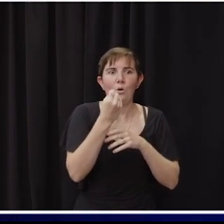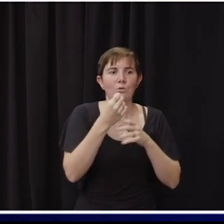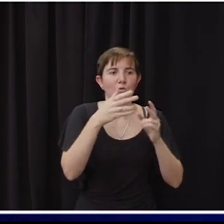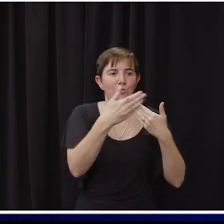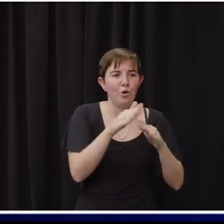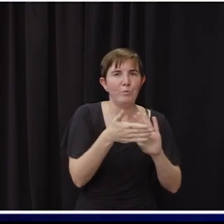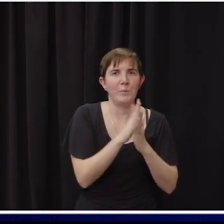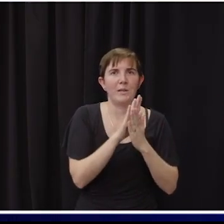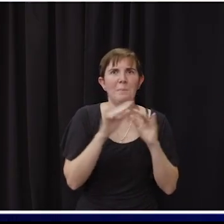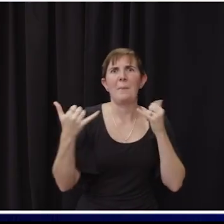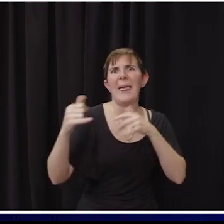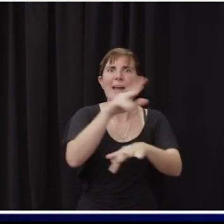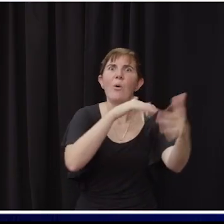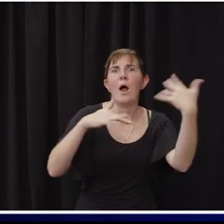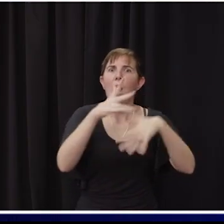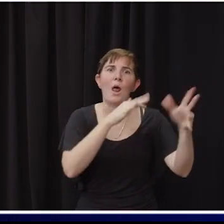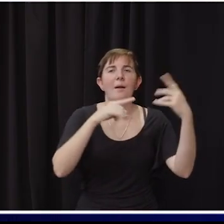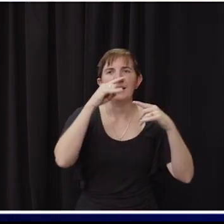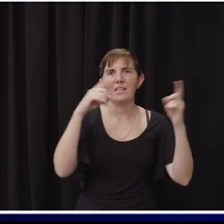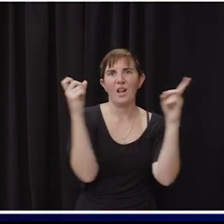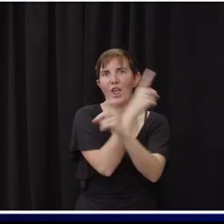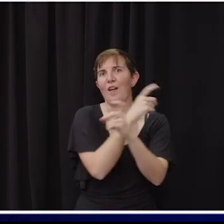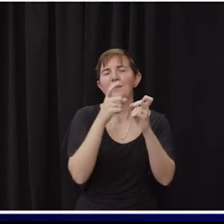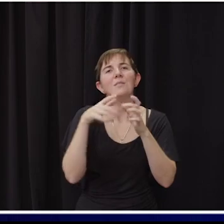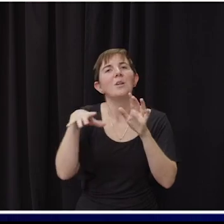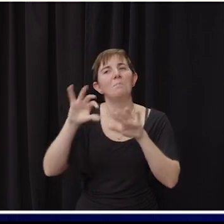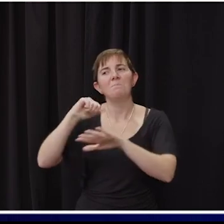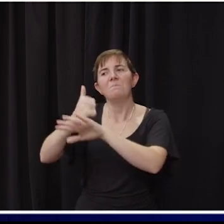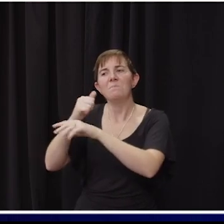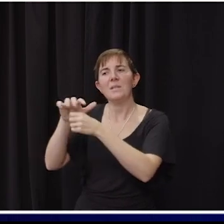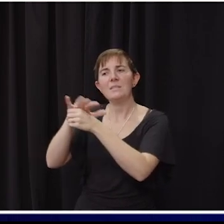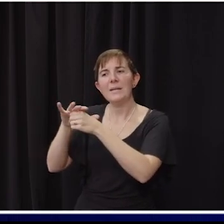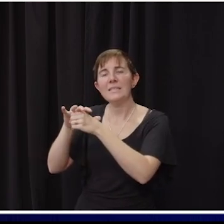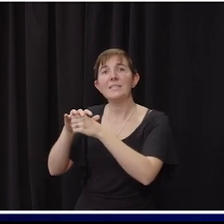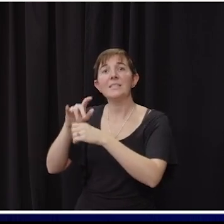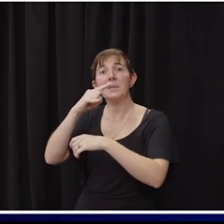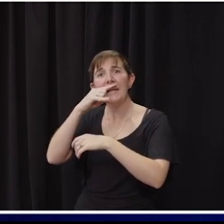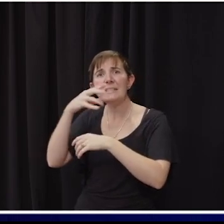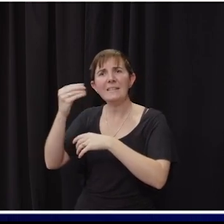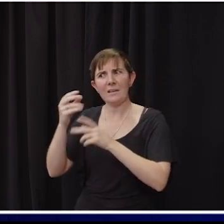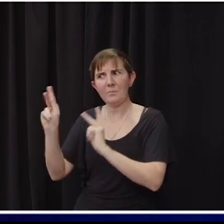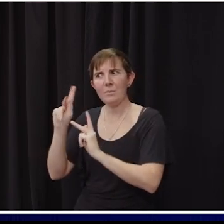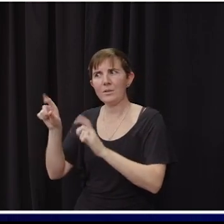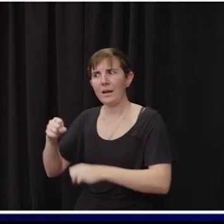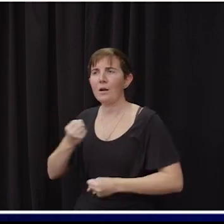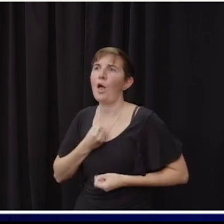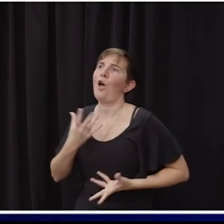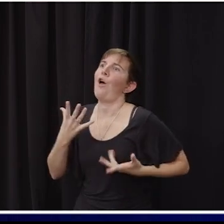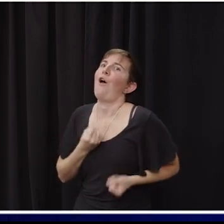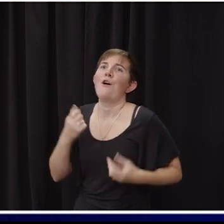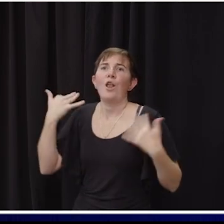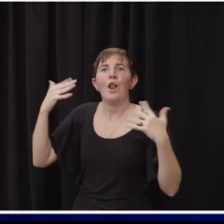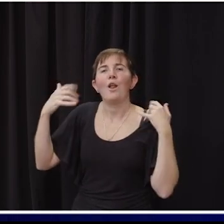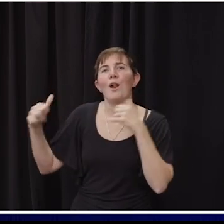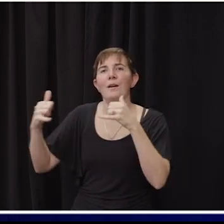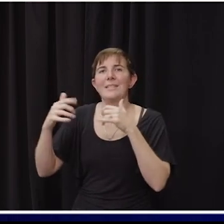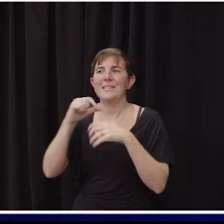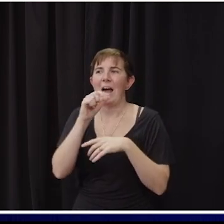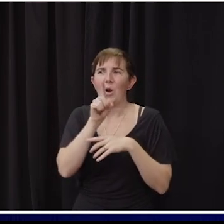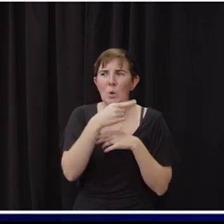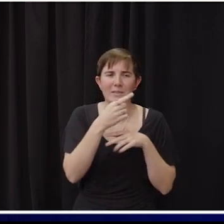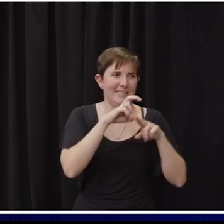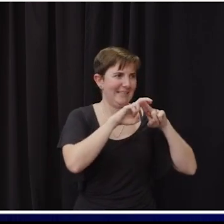So finding spaces where, you know, kids and people can blow off some steam that isn't just in the seating area,